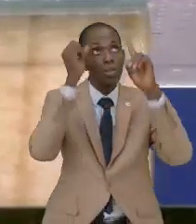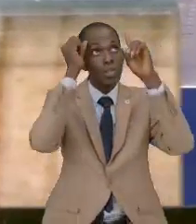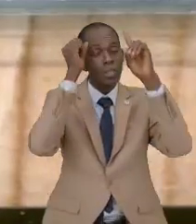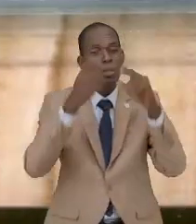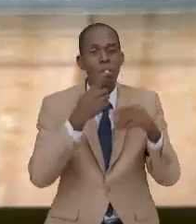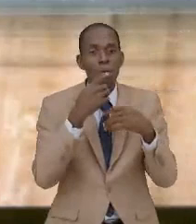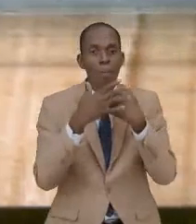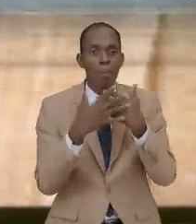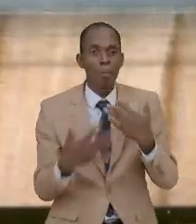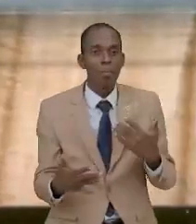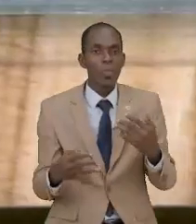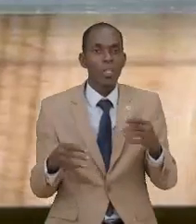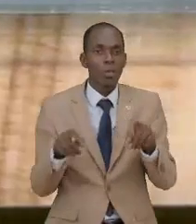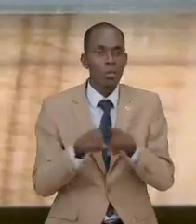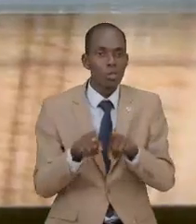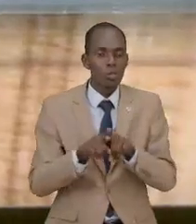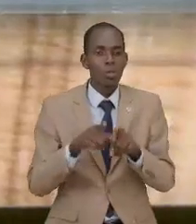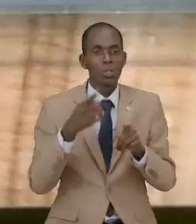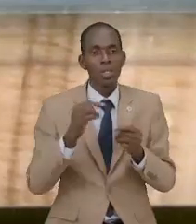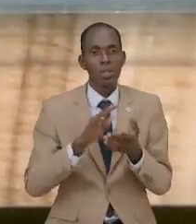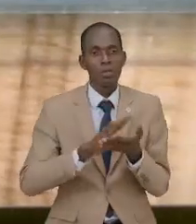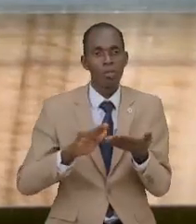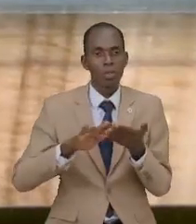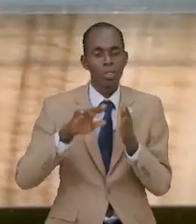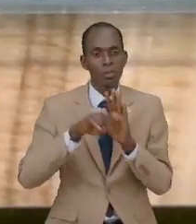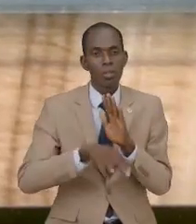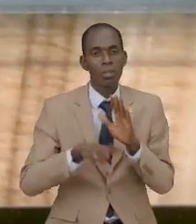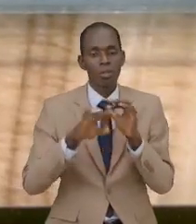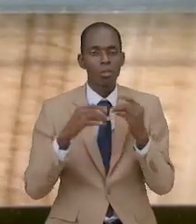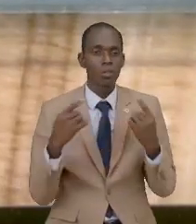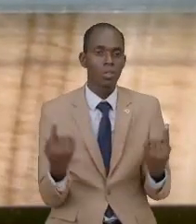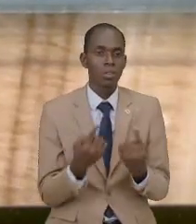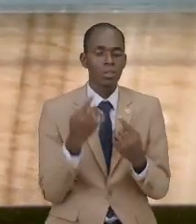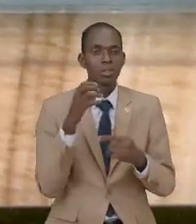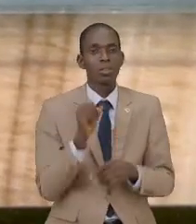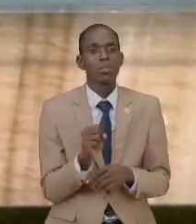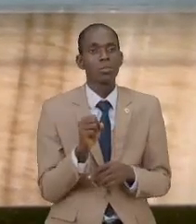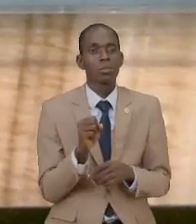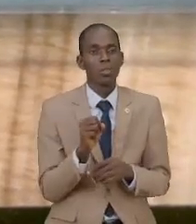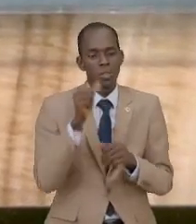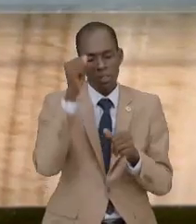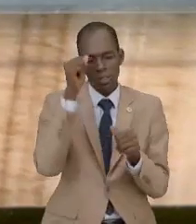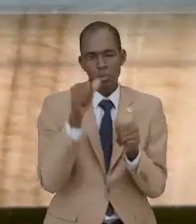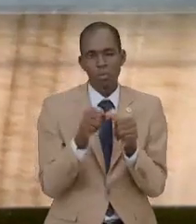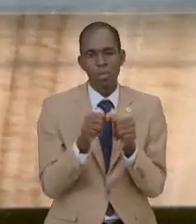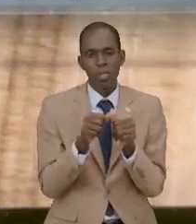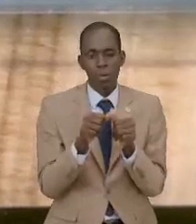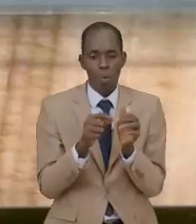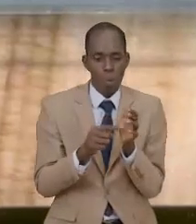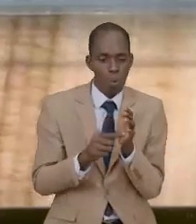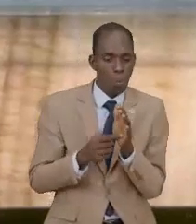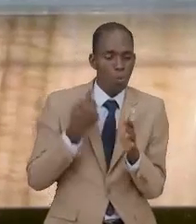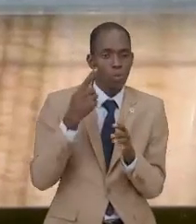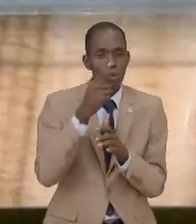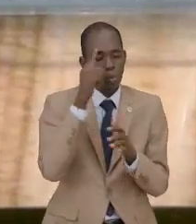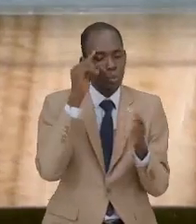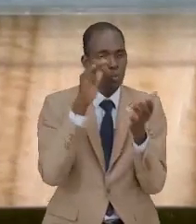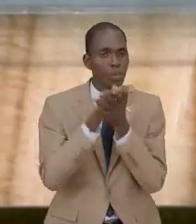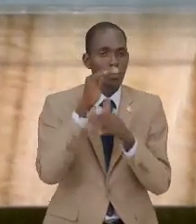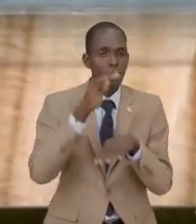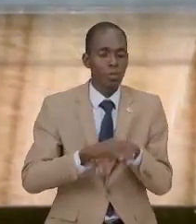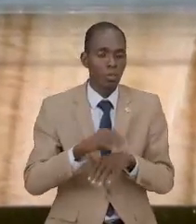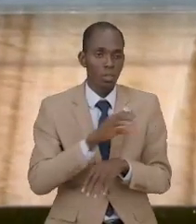blood, even the forgiveness of sin. Remember, the moment you believe on Christ,